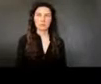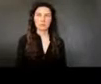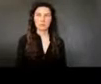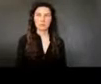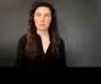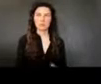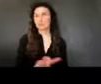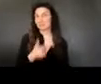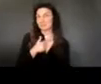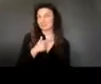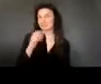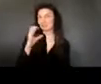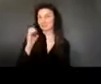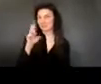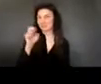I can jump in.